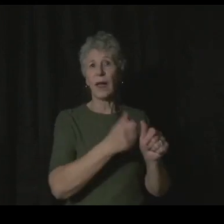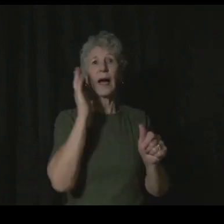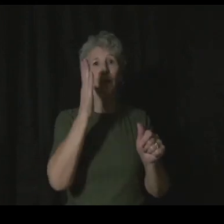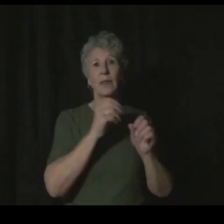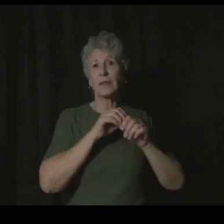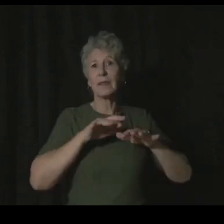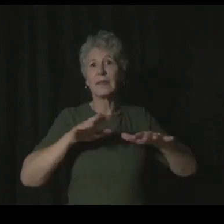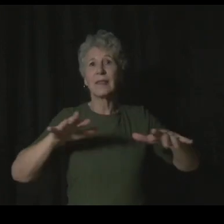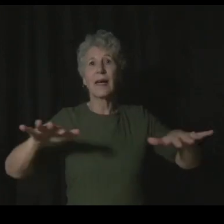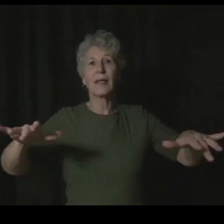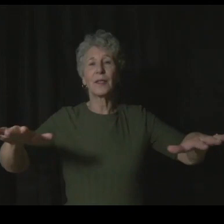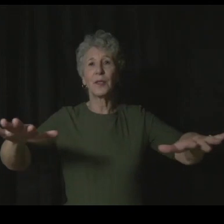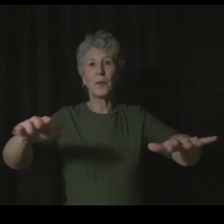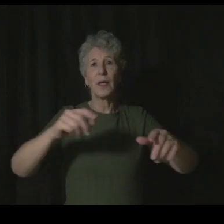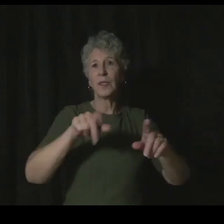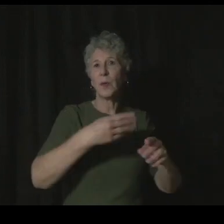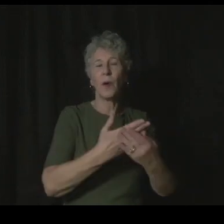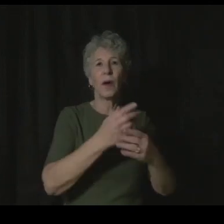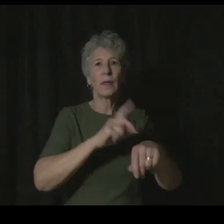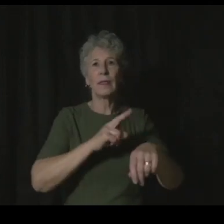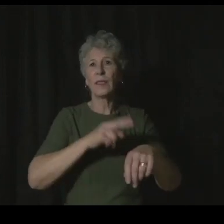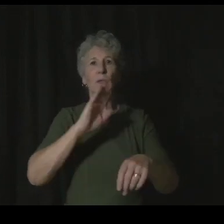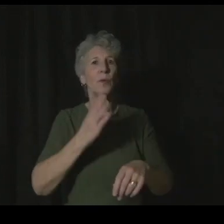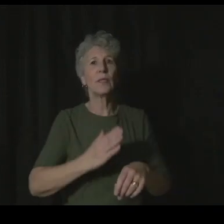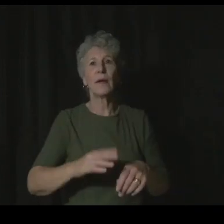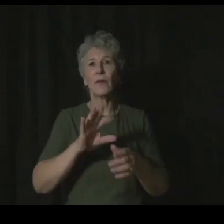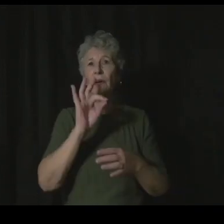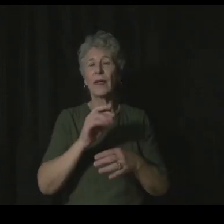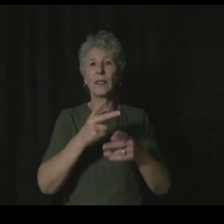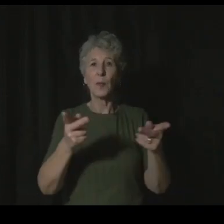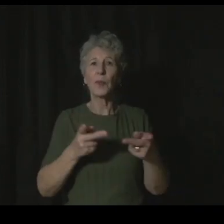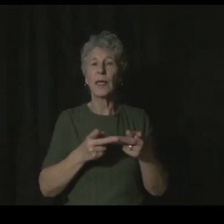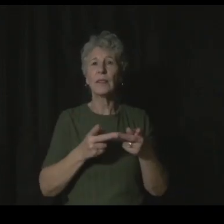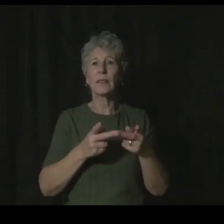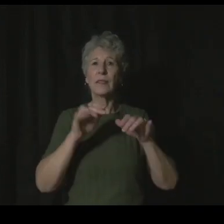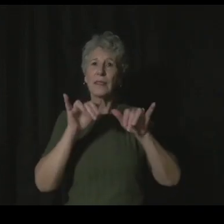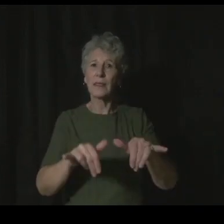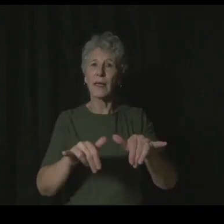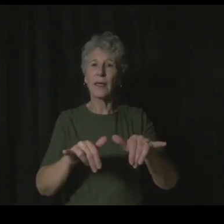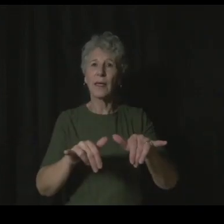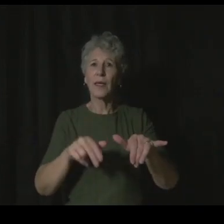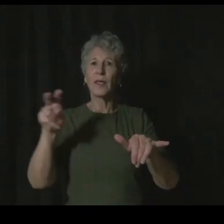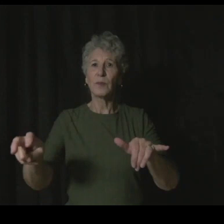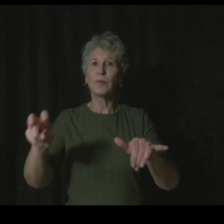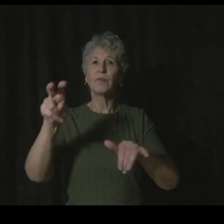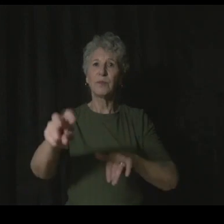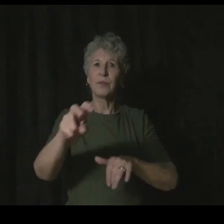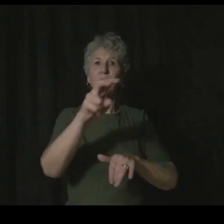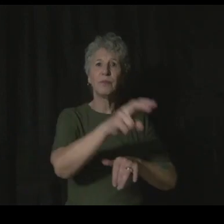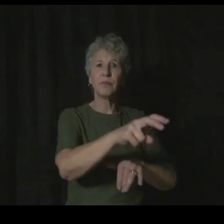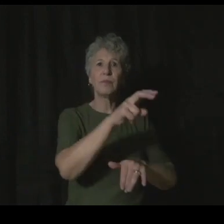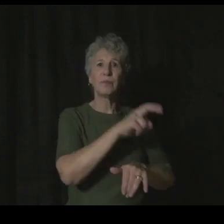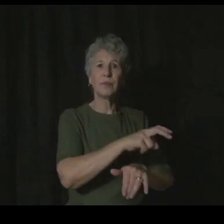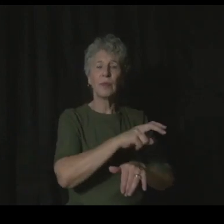throughout the nations, and you're never going to find a place for your foot to rest. You're going to go from one place to another. We call it